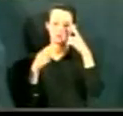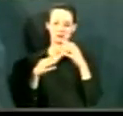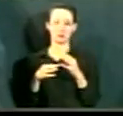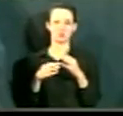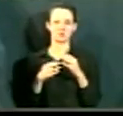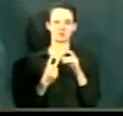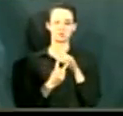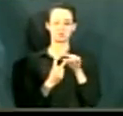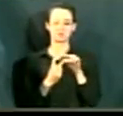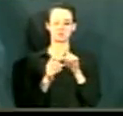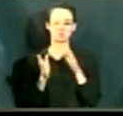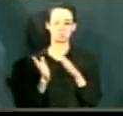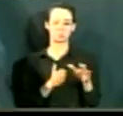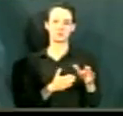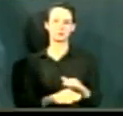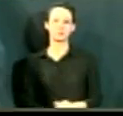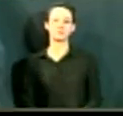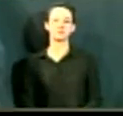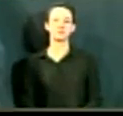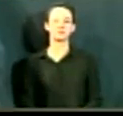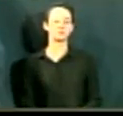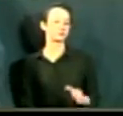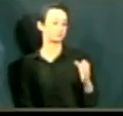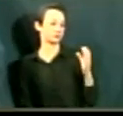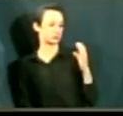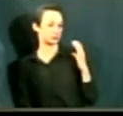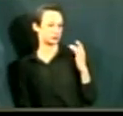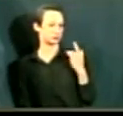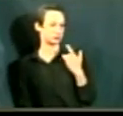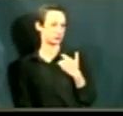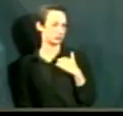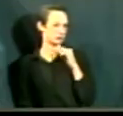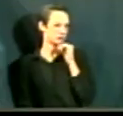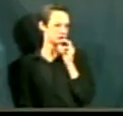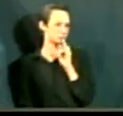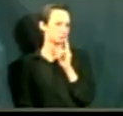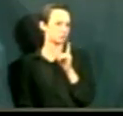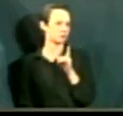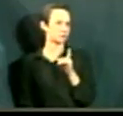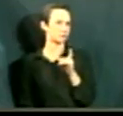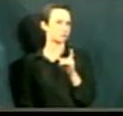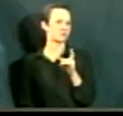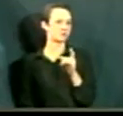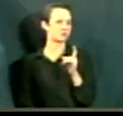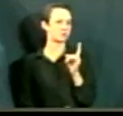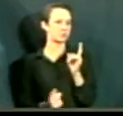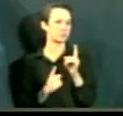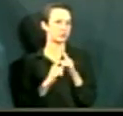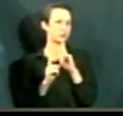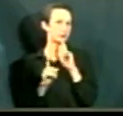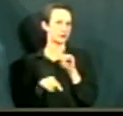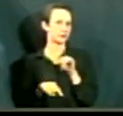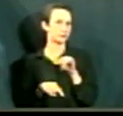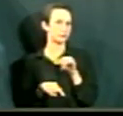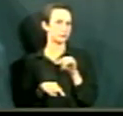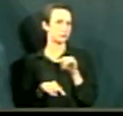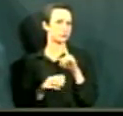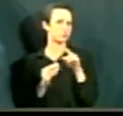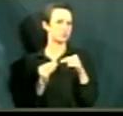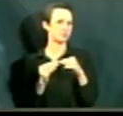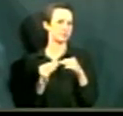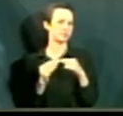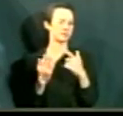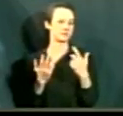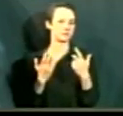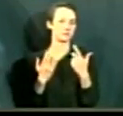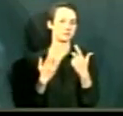Ms. Fugit. Madam Chair, I'm just not sure that until we have an answer on